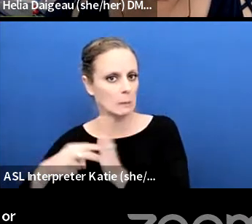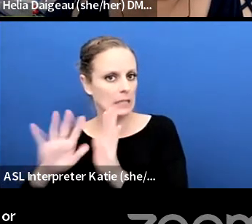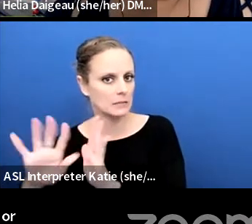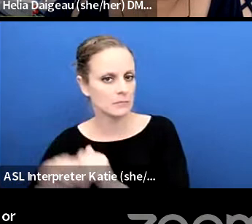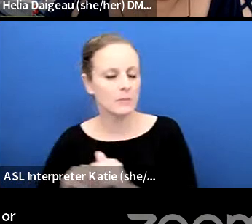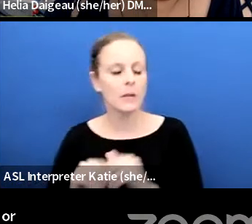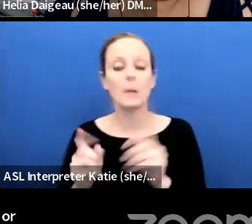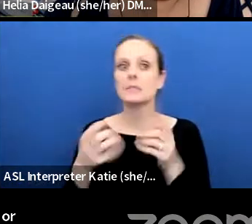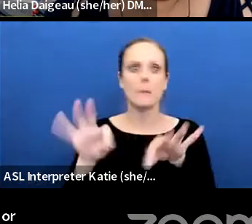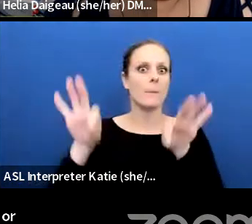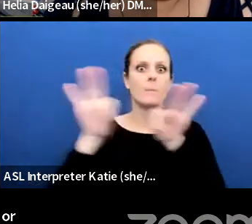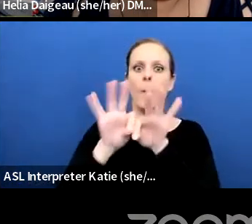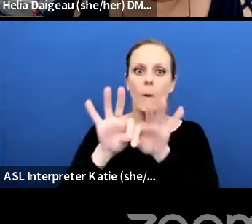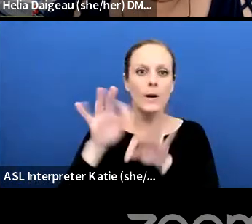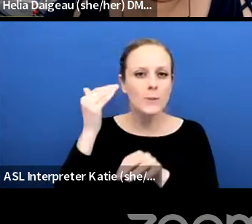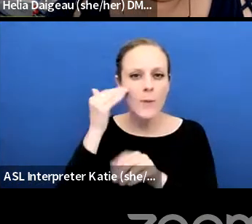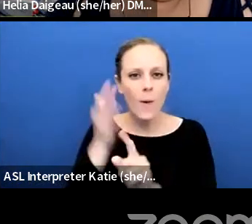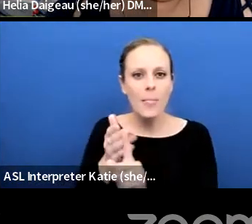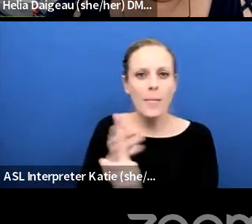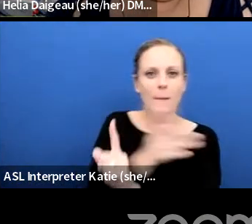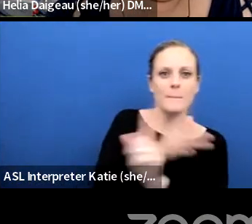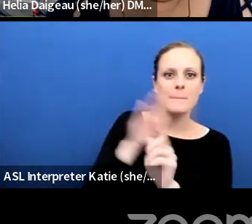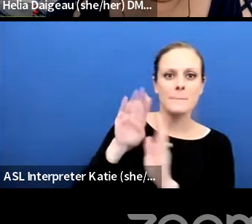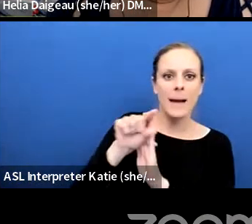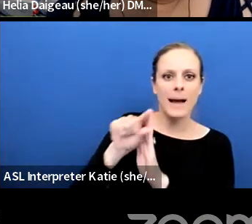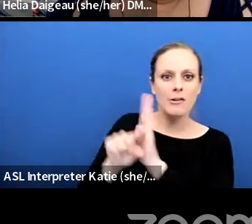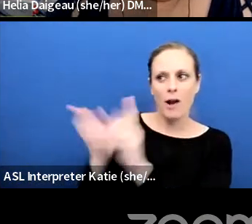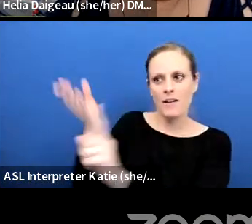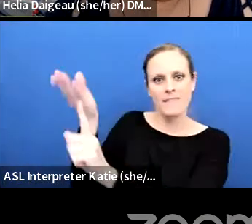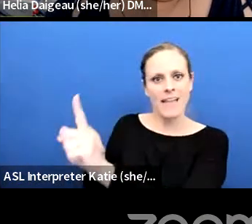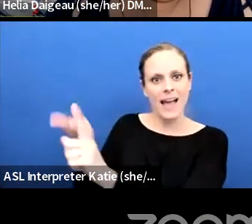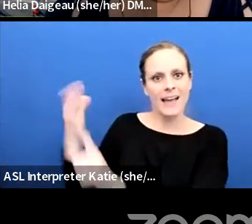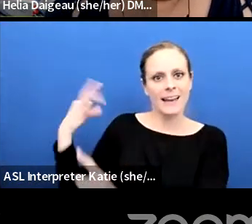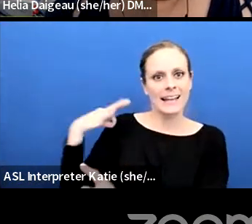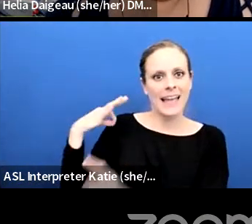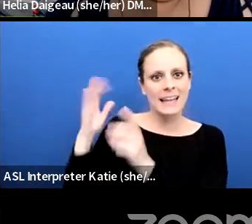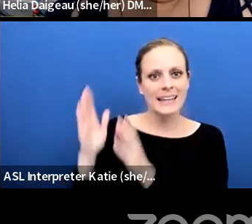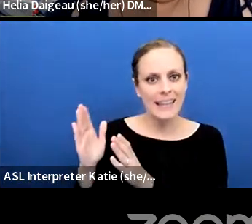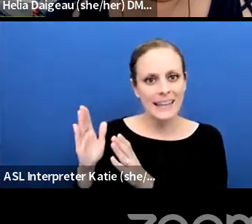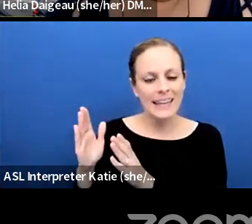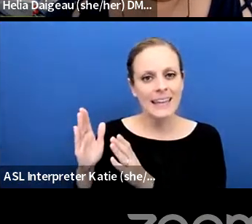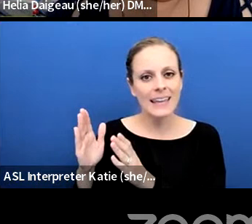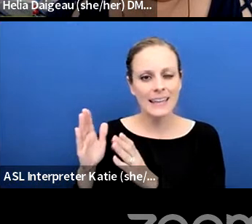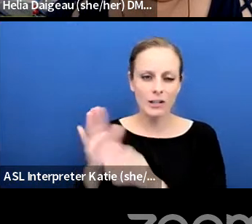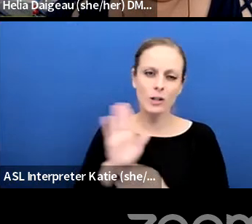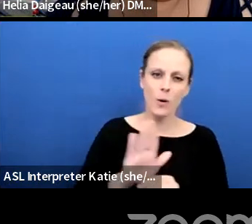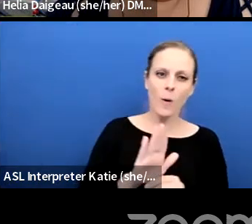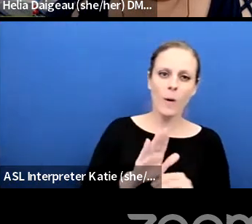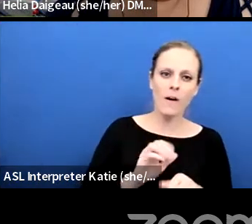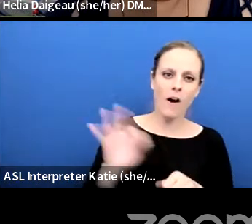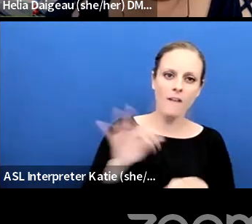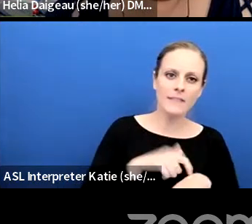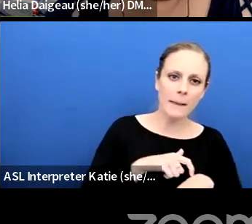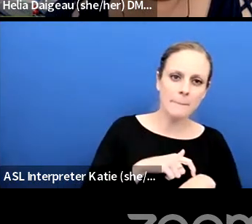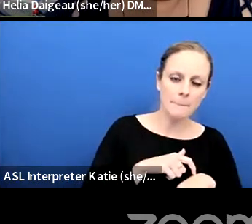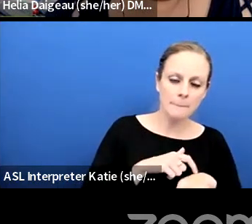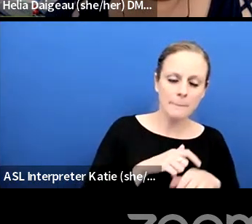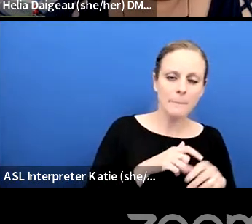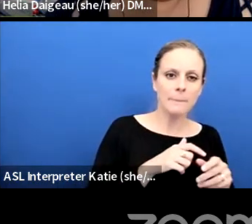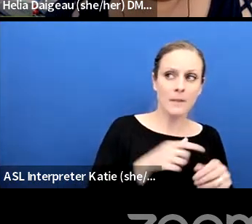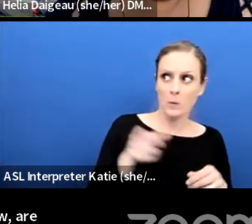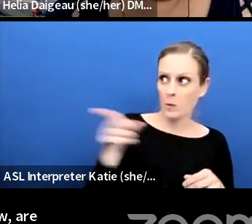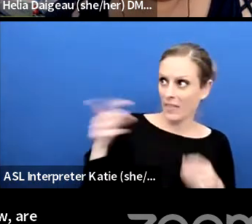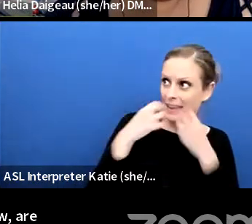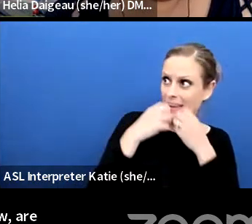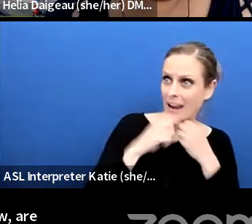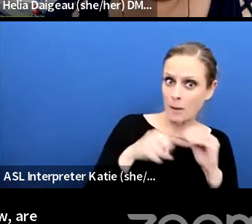very important to learn about the background of candidates on your personal time to figure out, are they even going to care about my